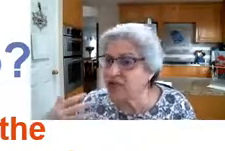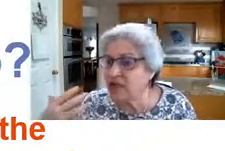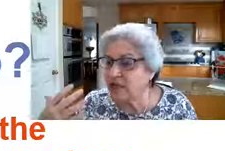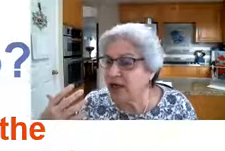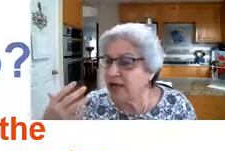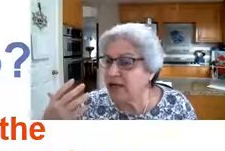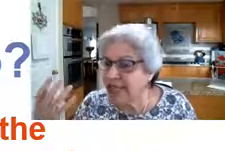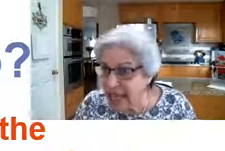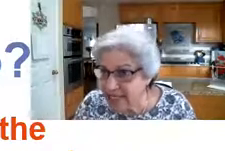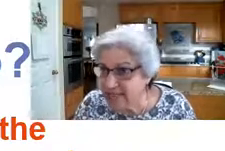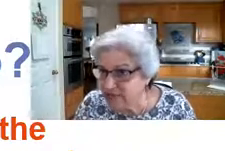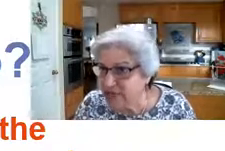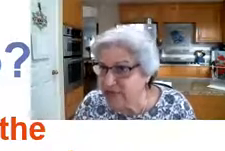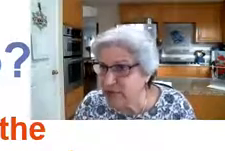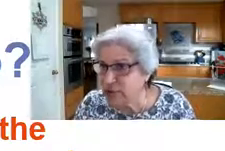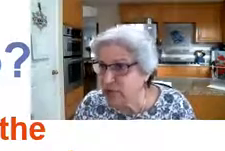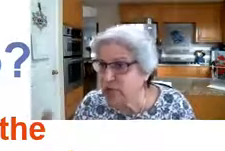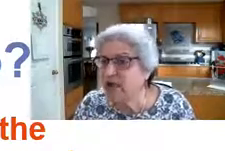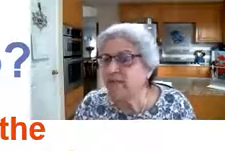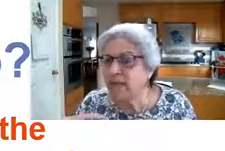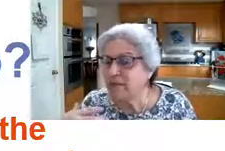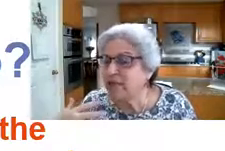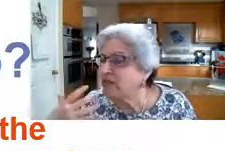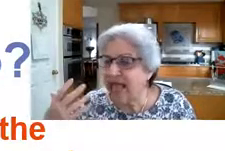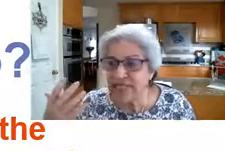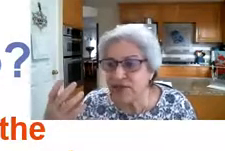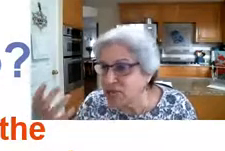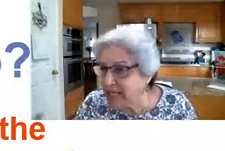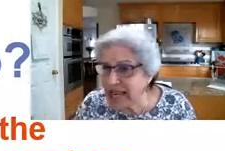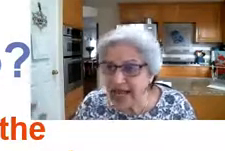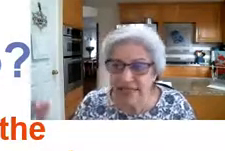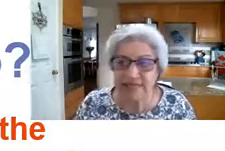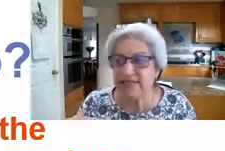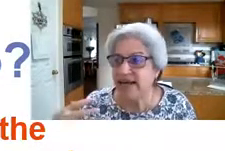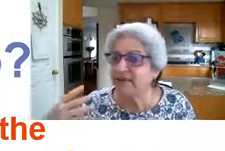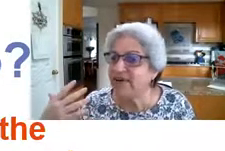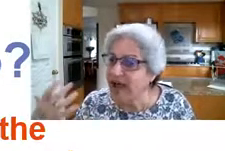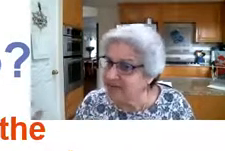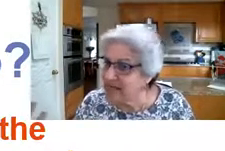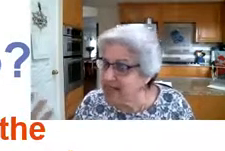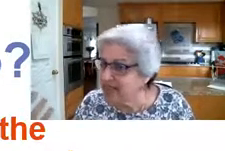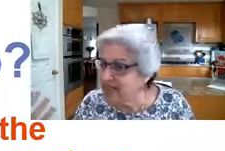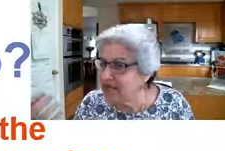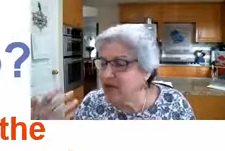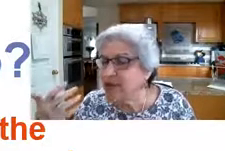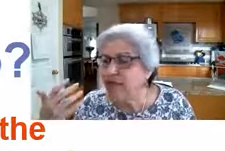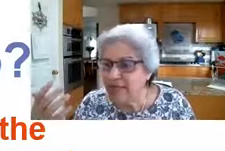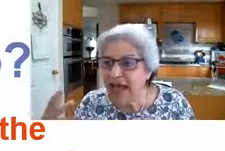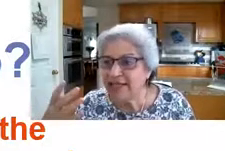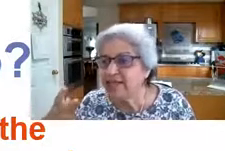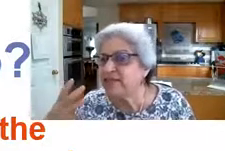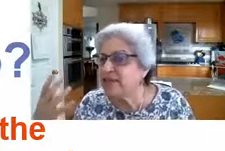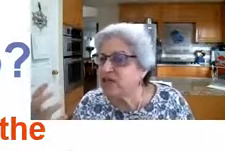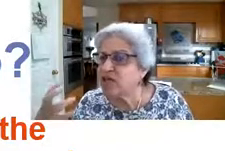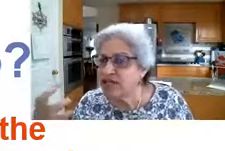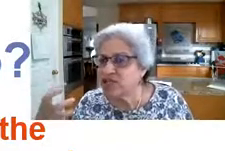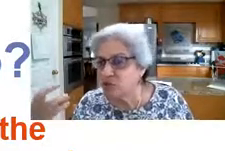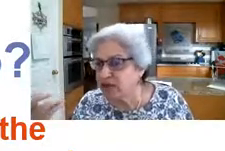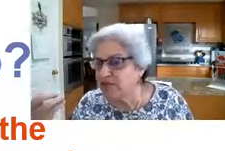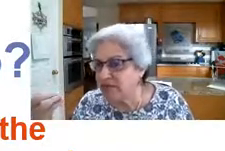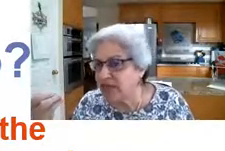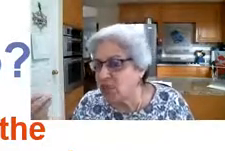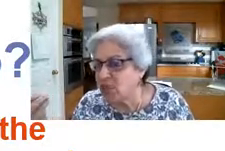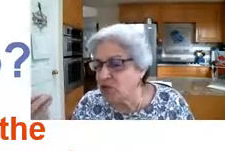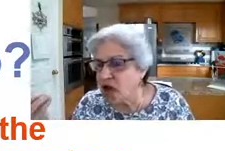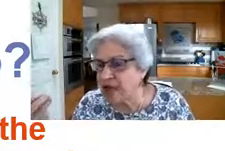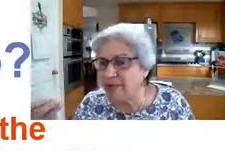severe case of the flu. Maybe it'll last 3 days instead of 5 days. That's the